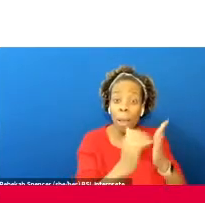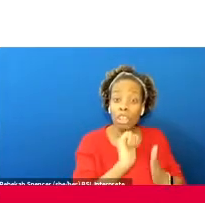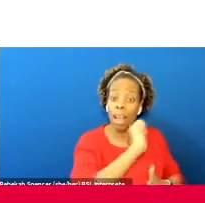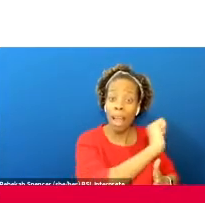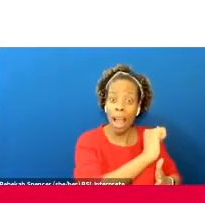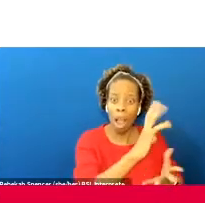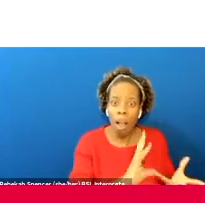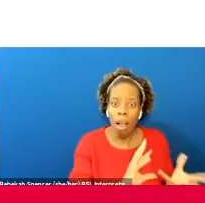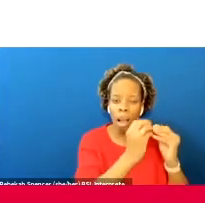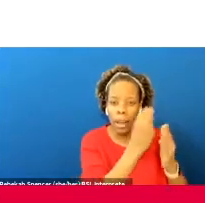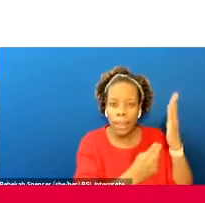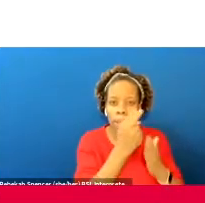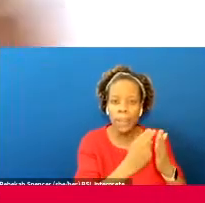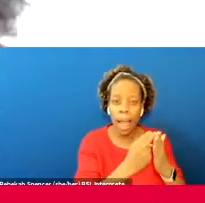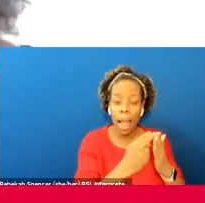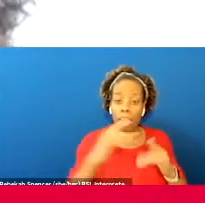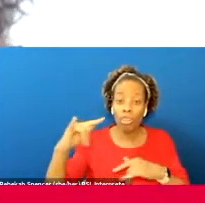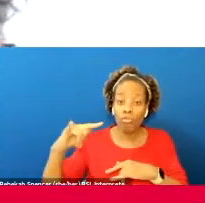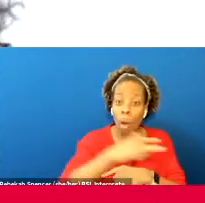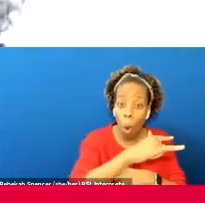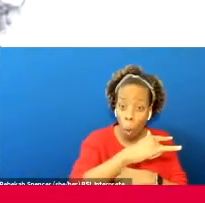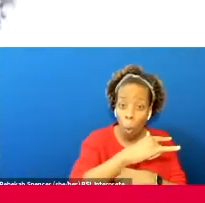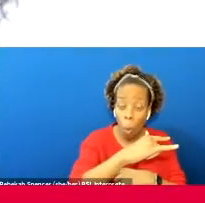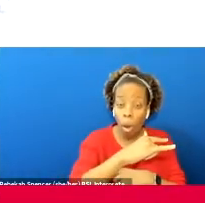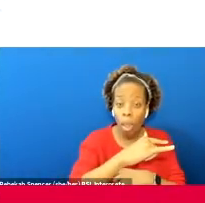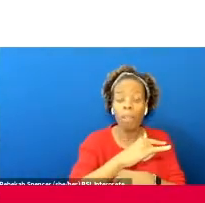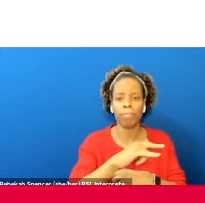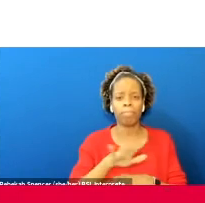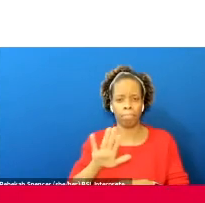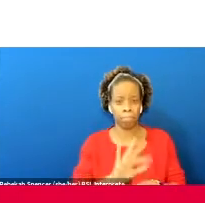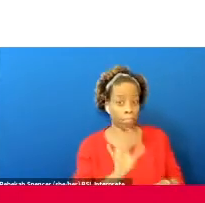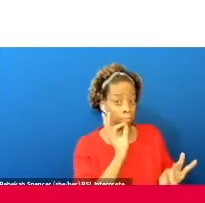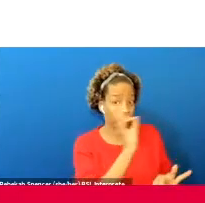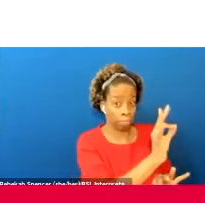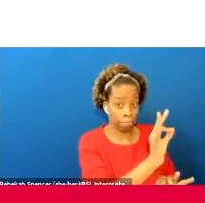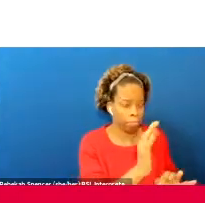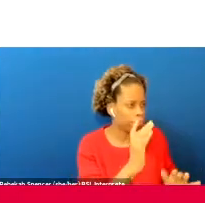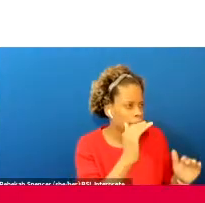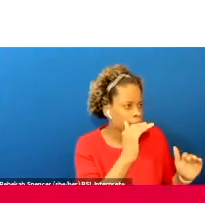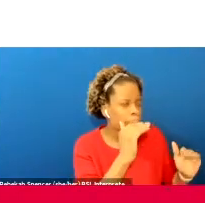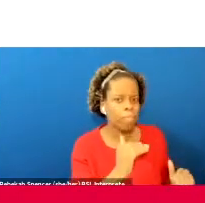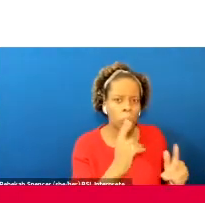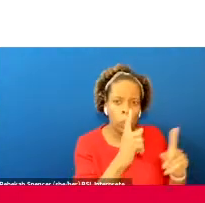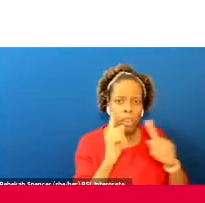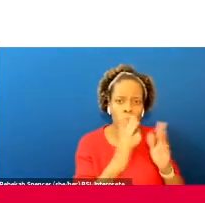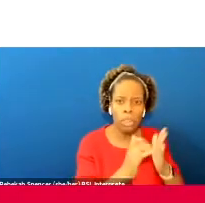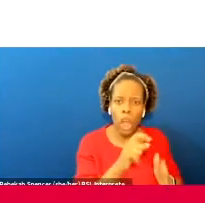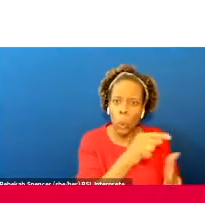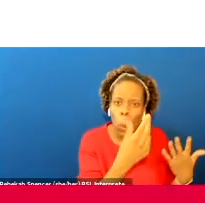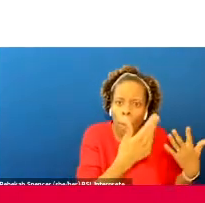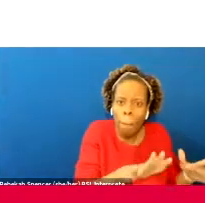of this drone. But if you in turn ask the University of Manchester, hey, hi, what is that thing that you worked on